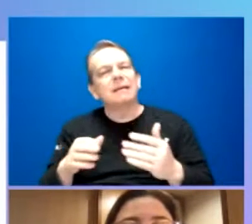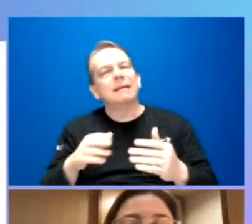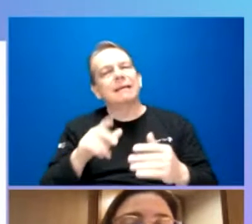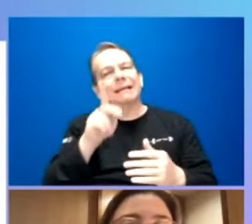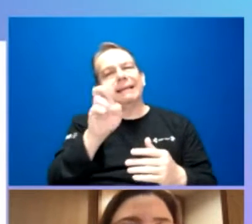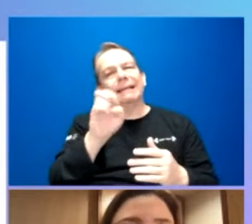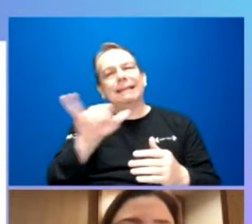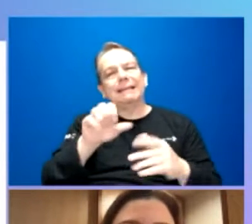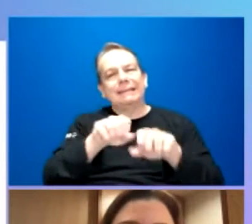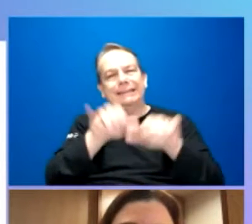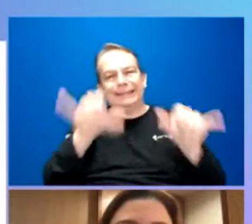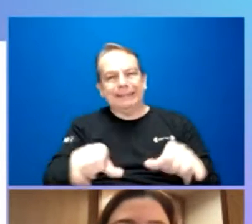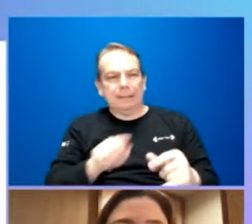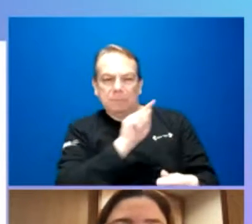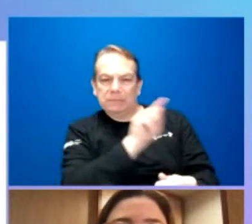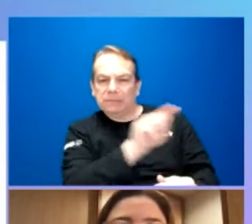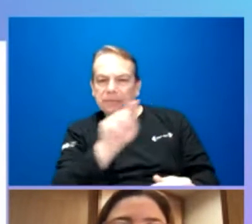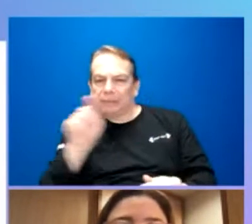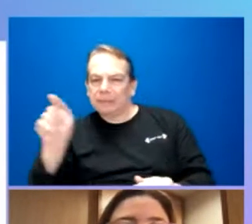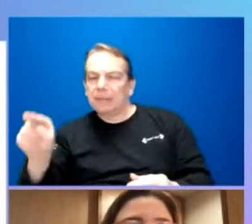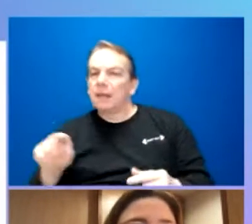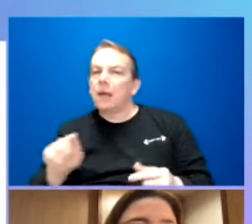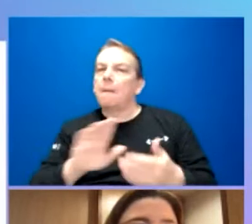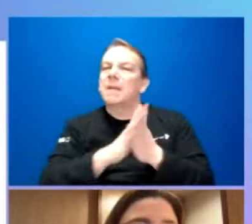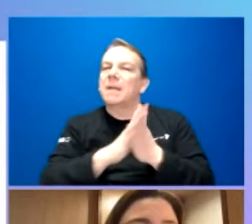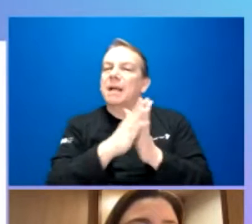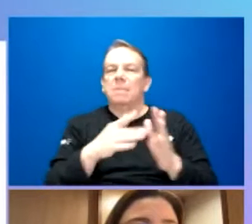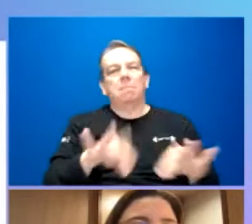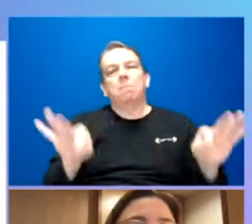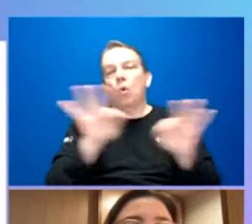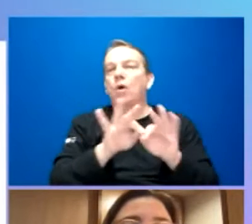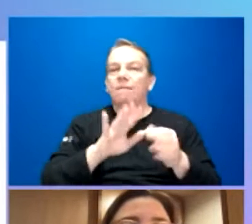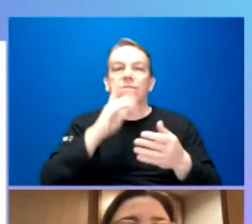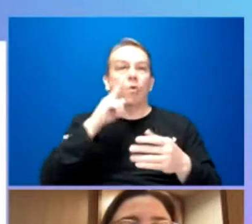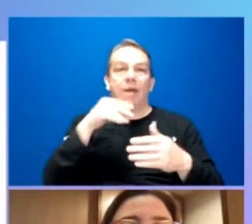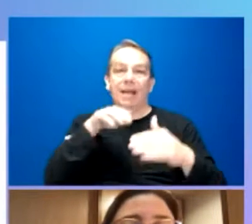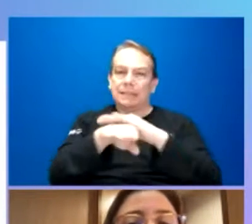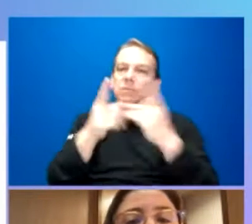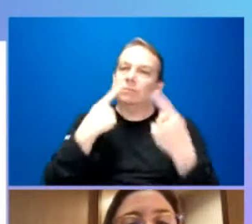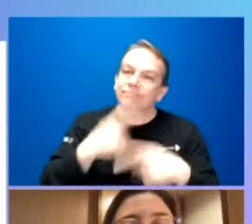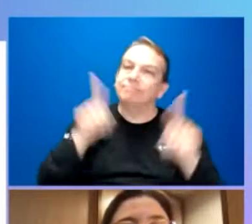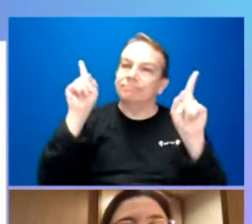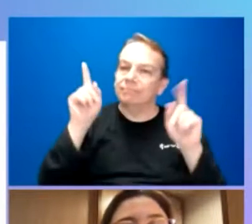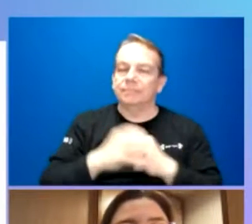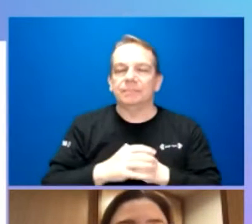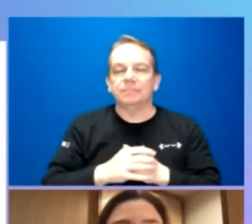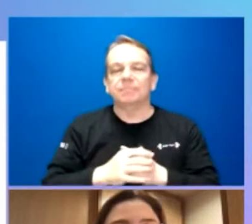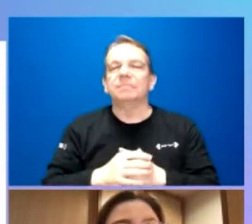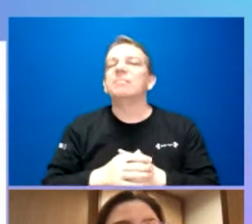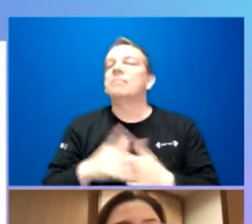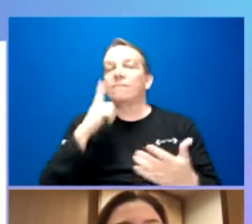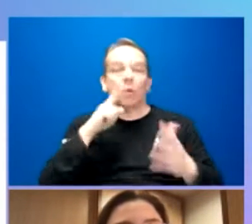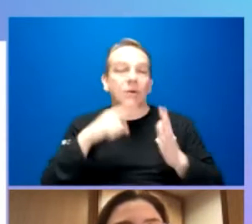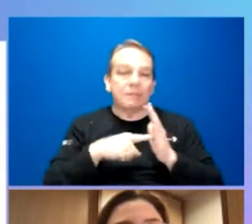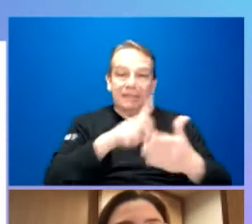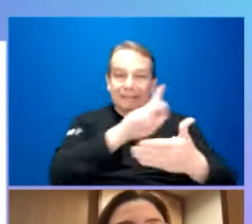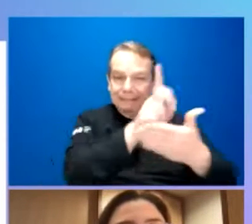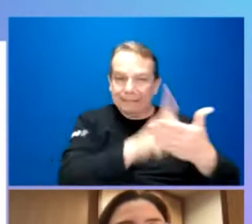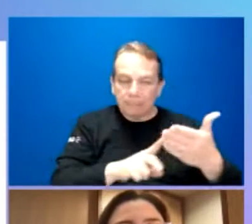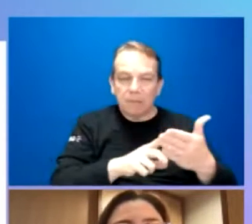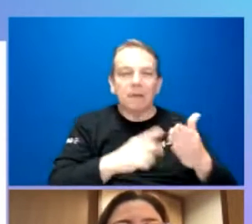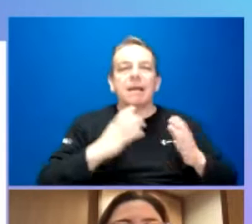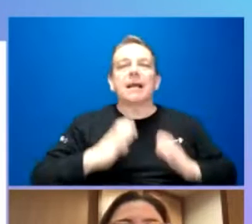which will be crucial to the success of your accessibility programs. So the first one is design and customer-led